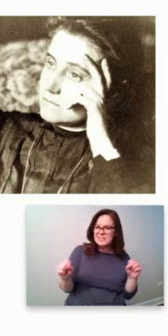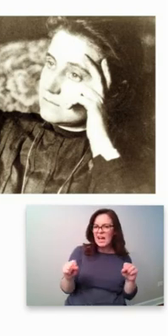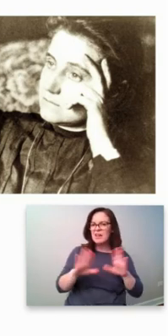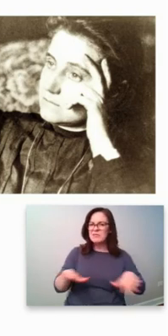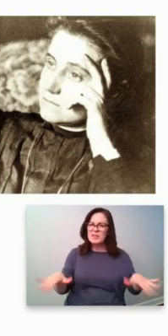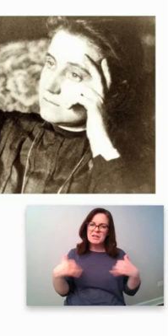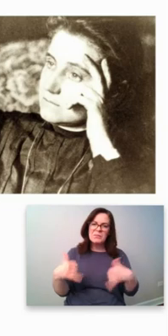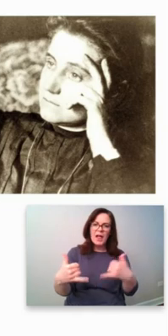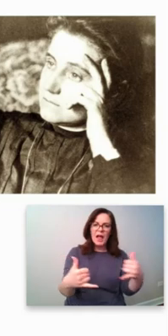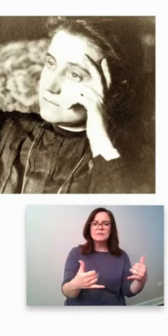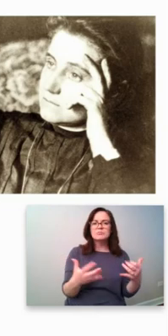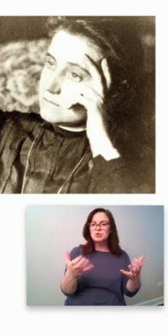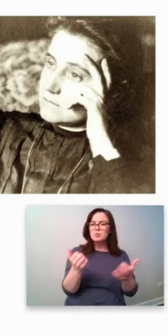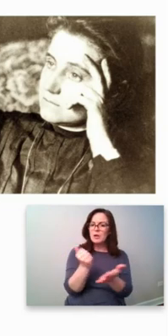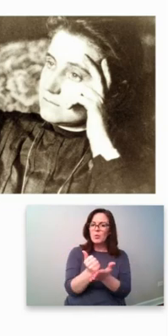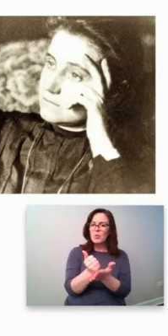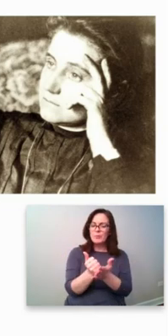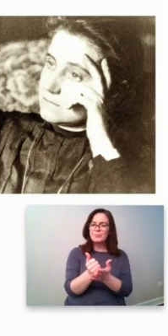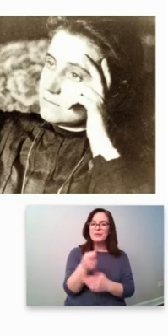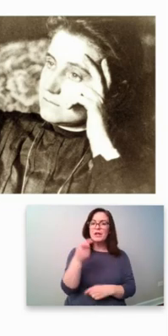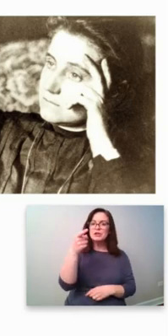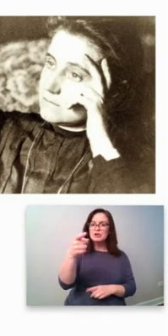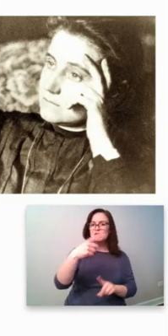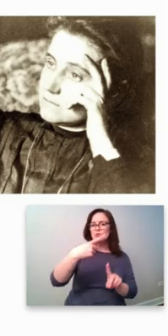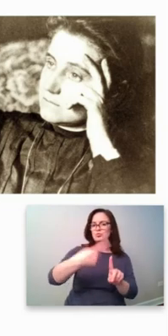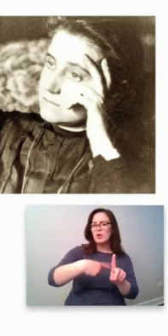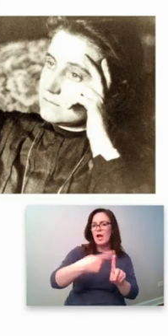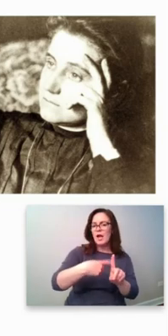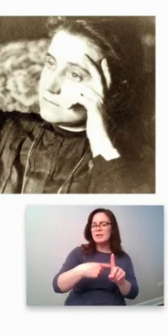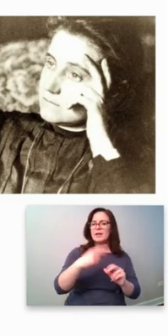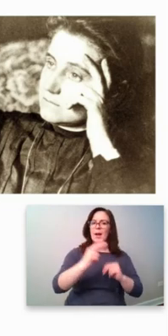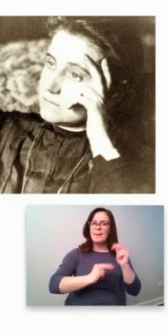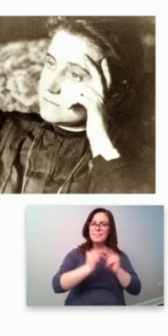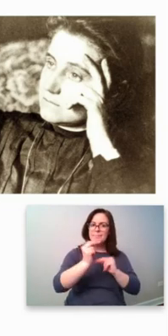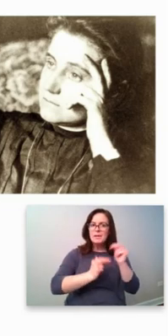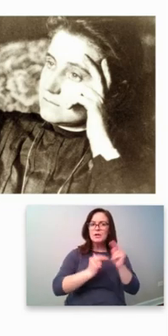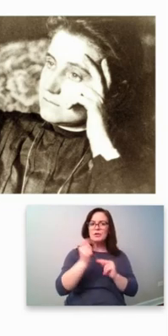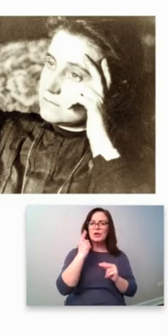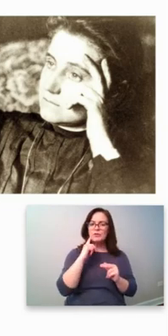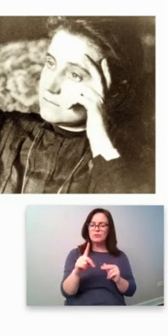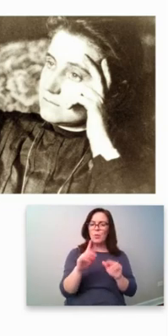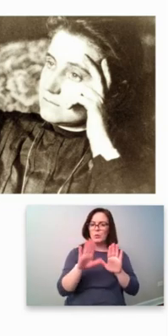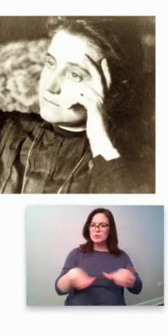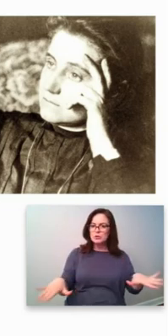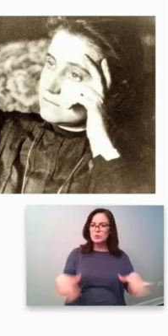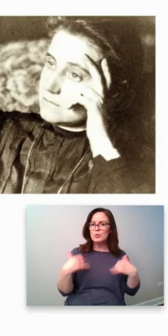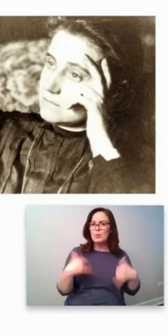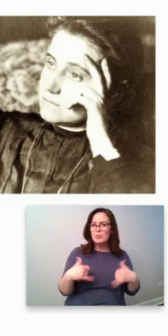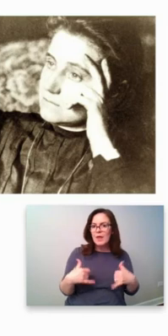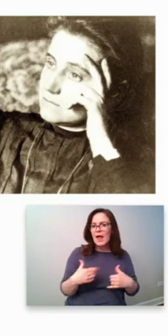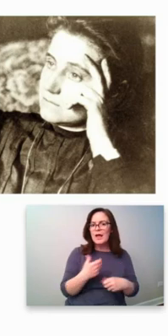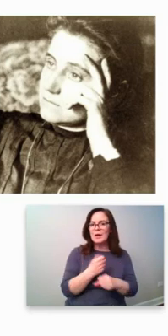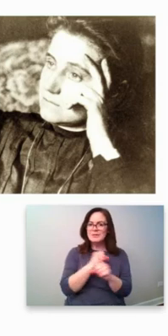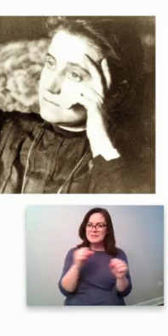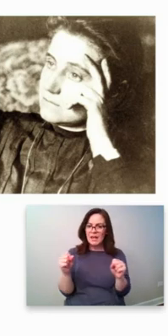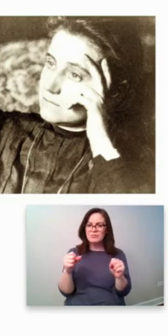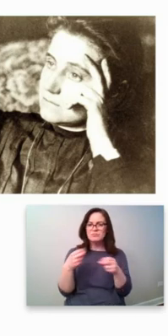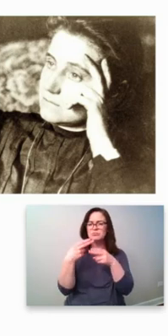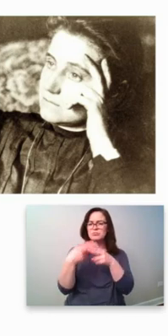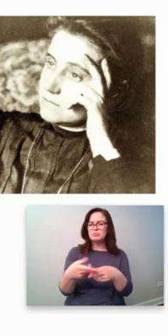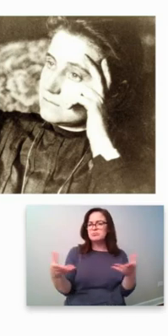a building where children could play and be safe. She called it Hull House. Addams also